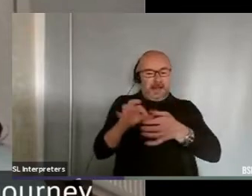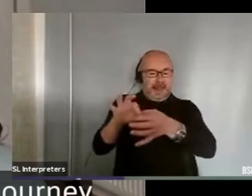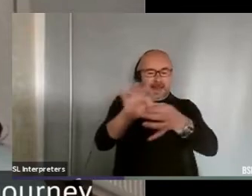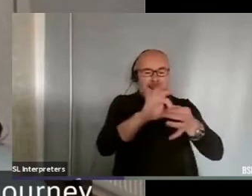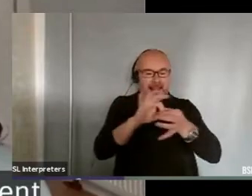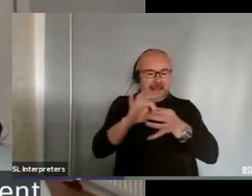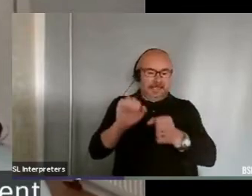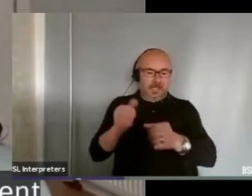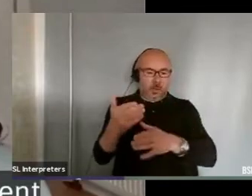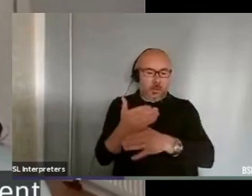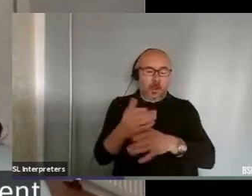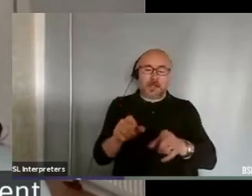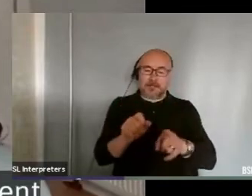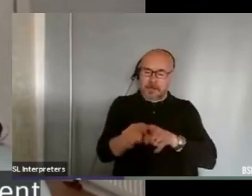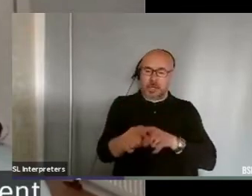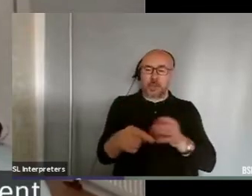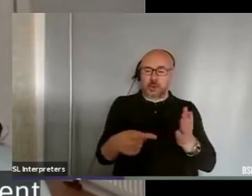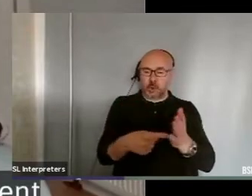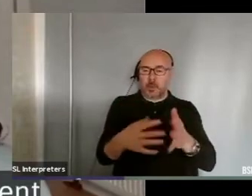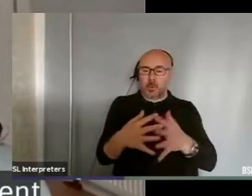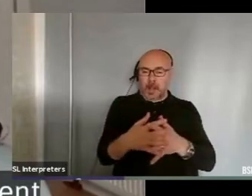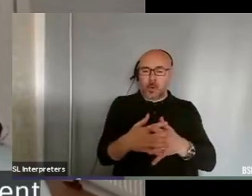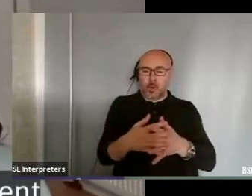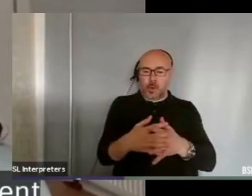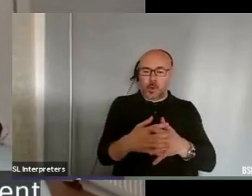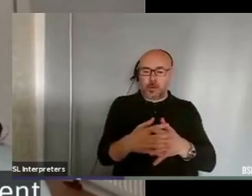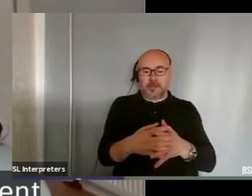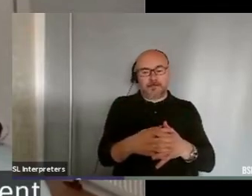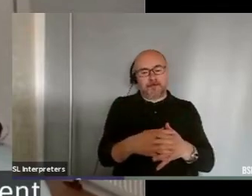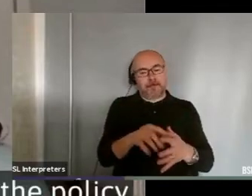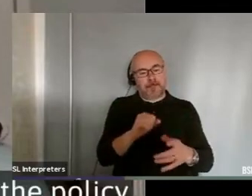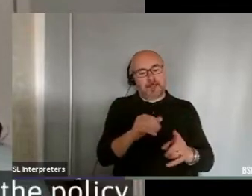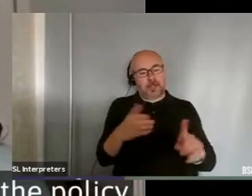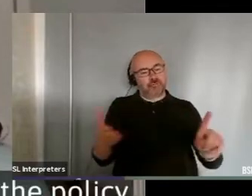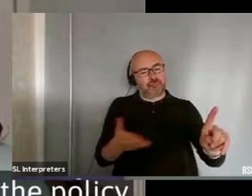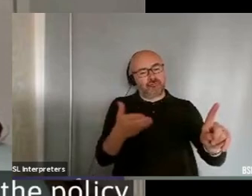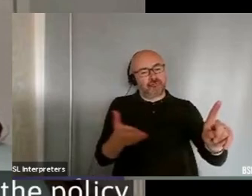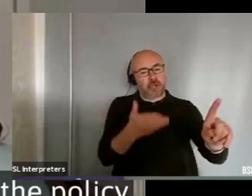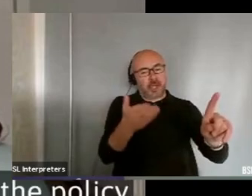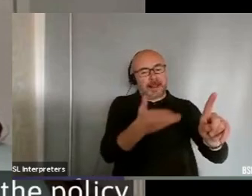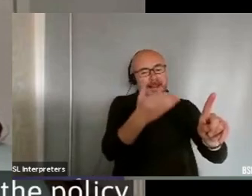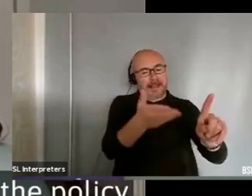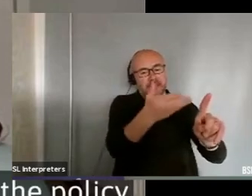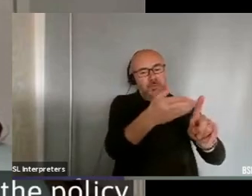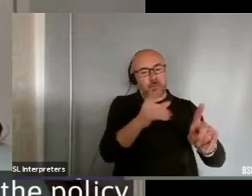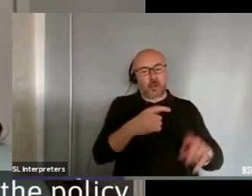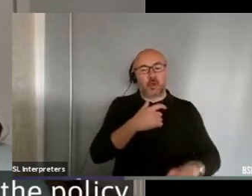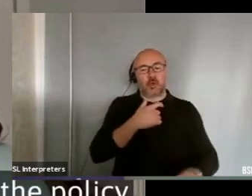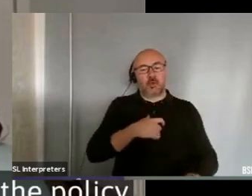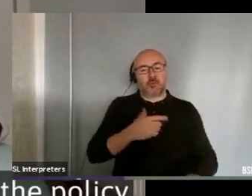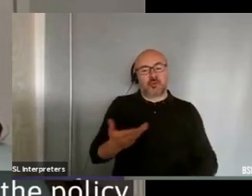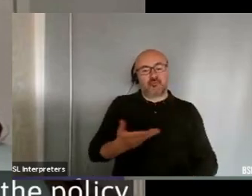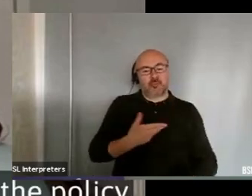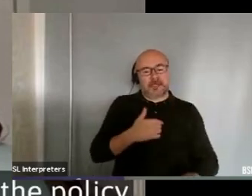this journey towards a more human rights approach to patient and family and carer involvement in